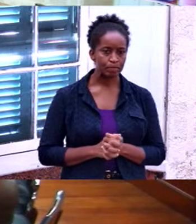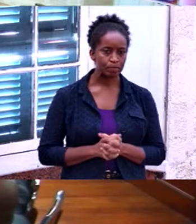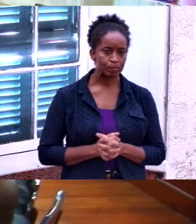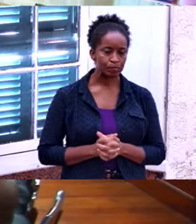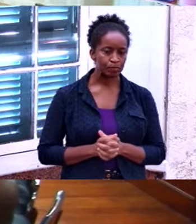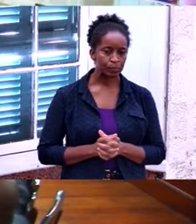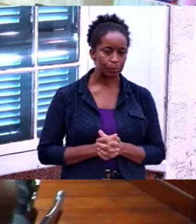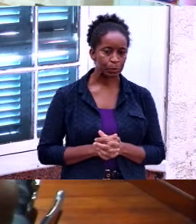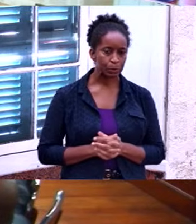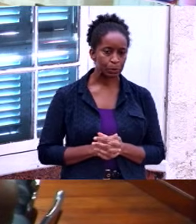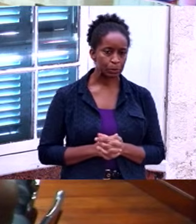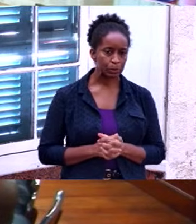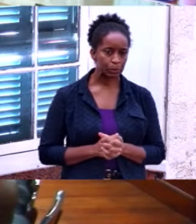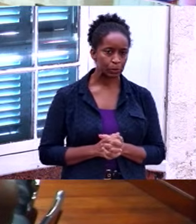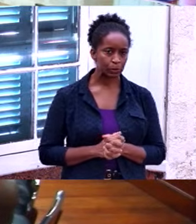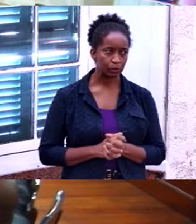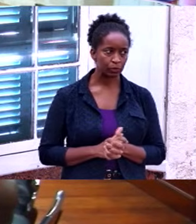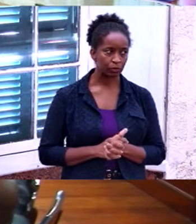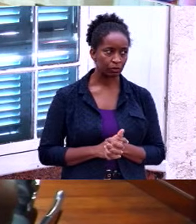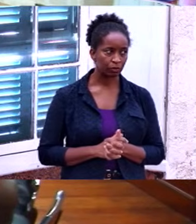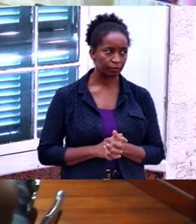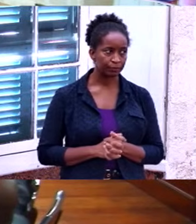Senator Tate.